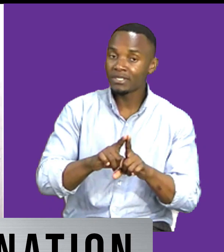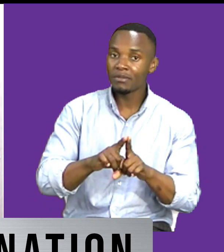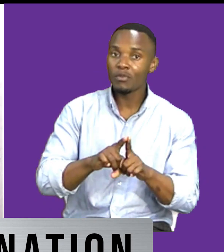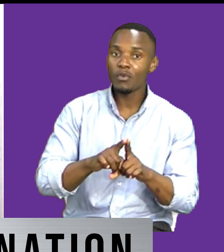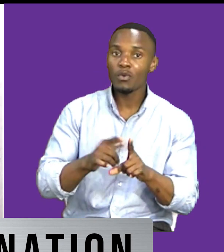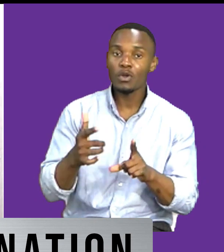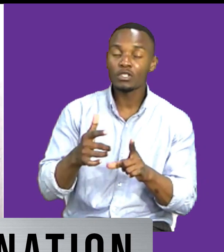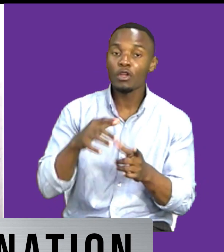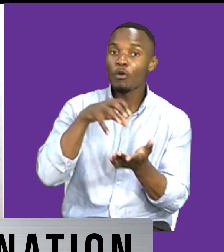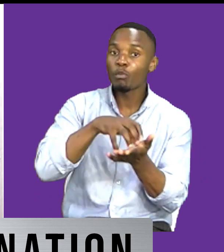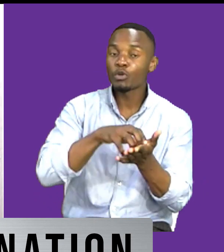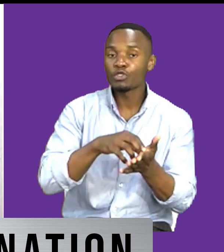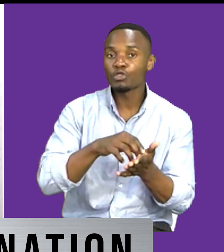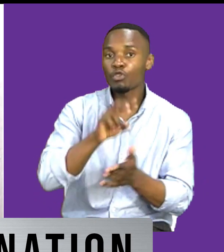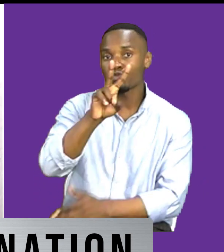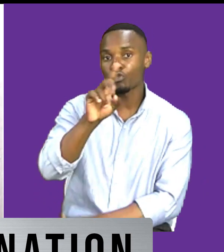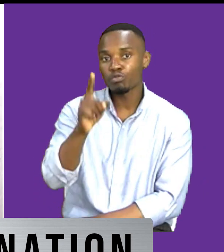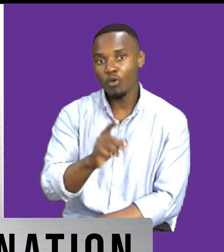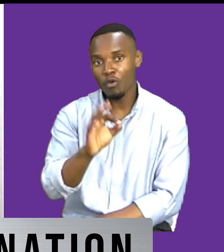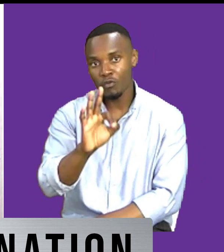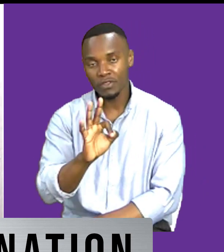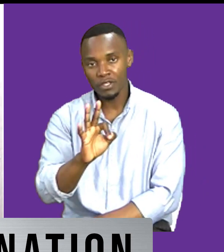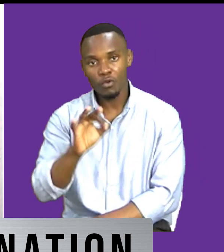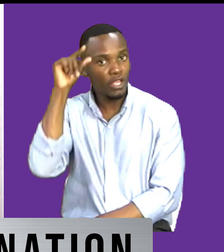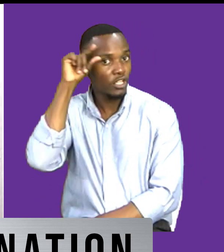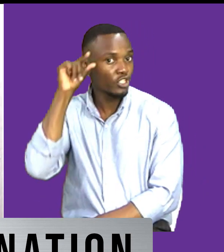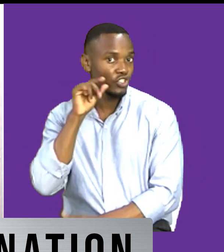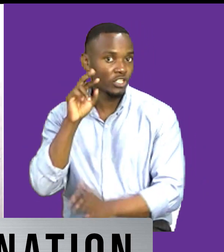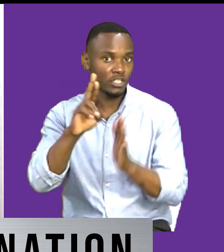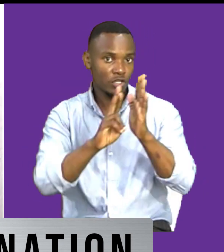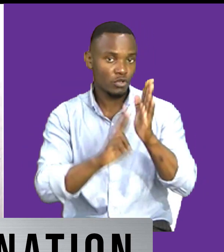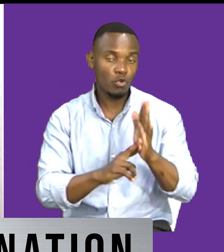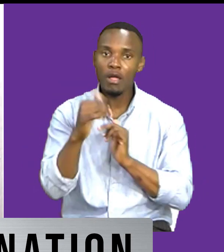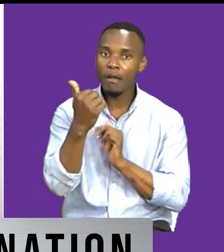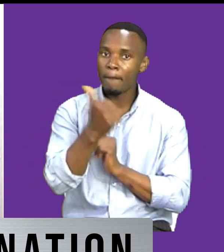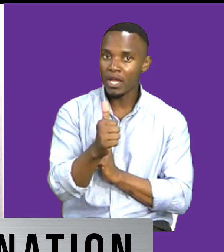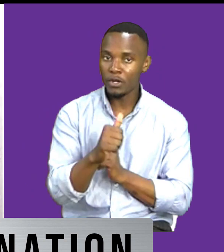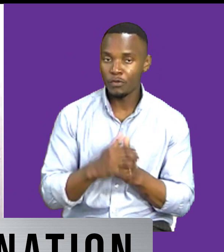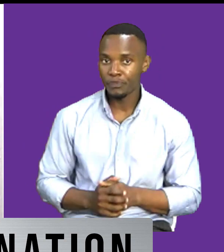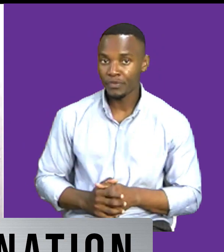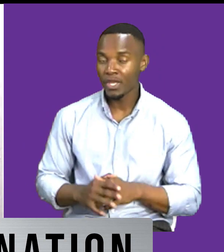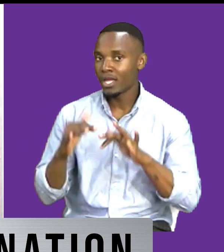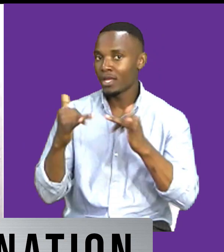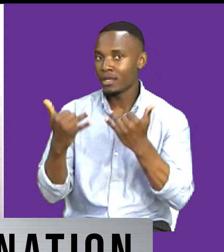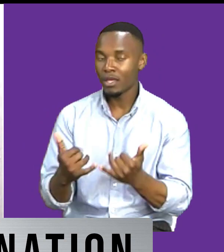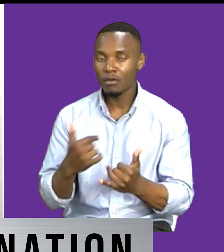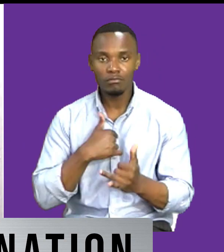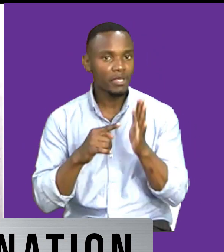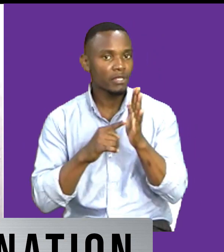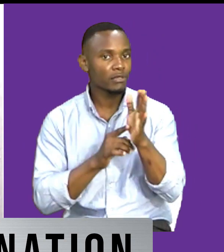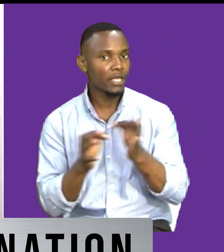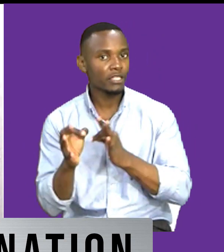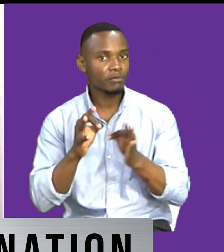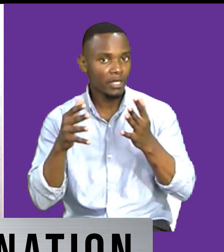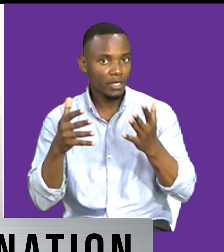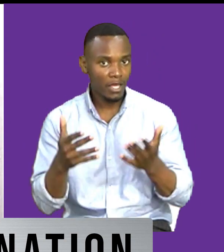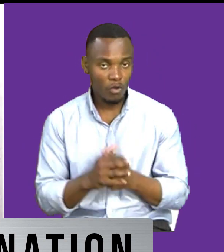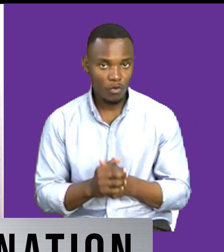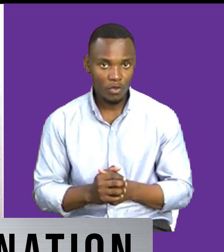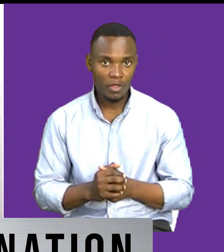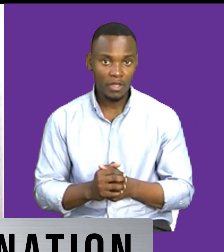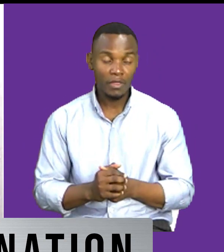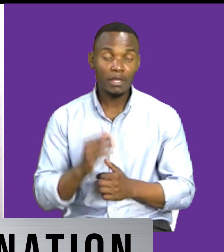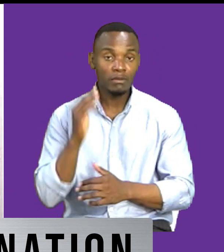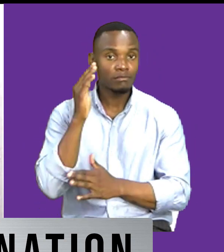two-third gender rule. Yes, and all that. yes. I want to start by telling you, Jonah, that the indirect representation that we have in